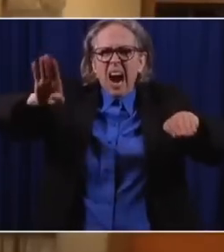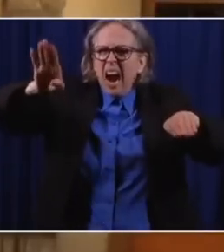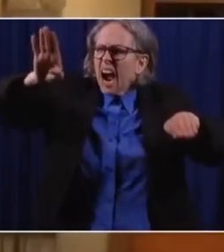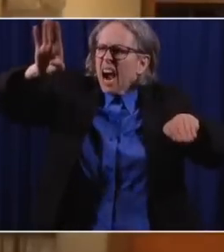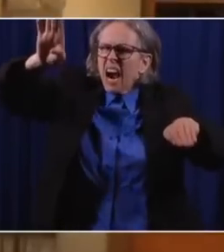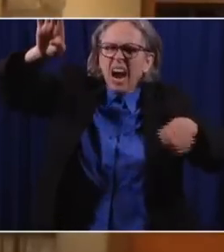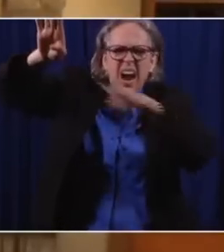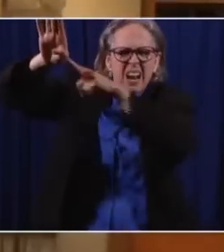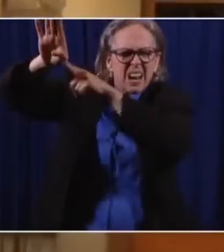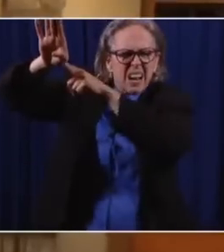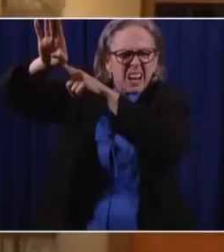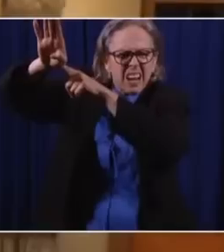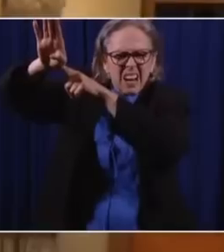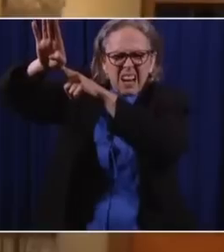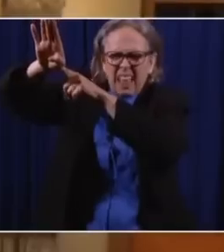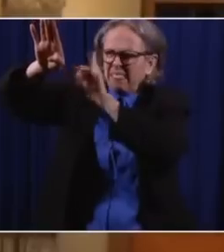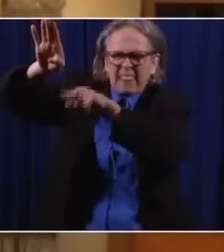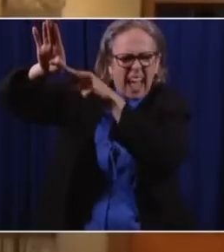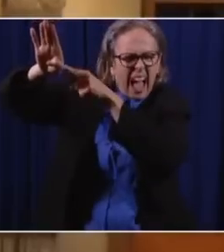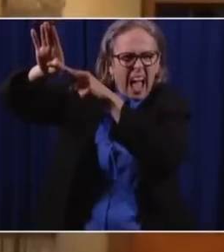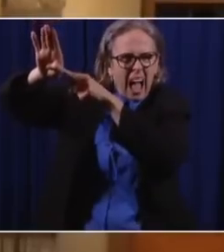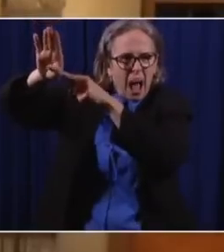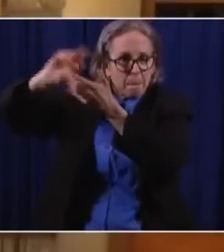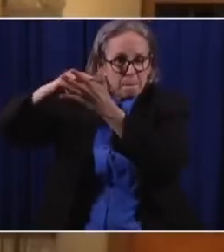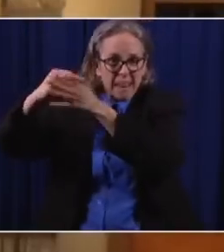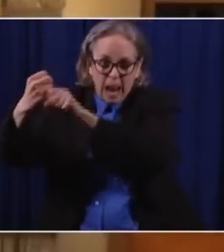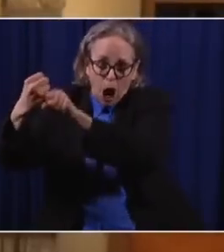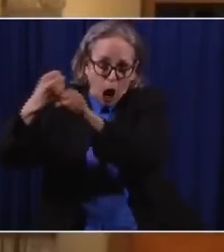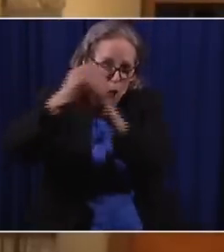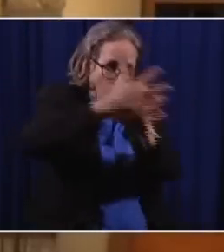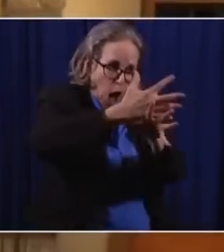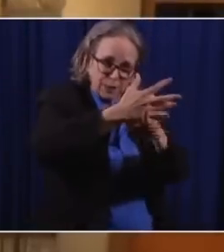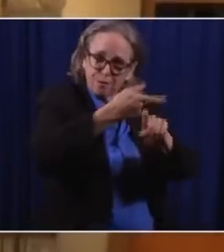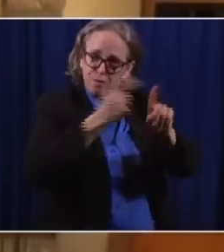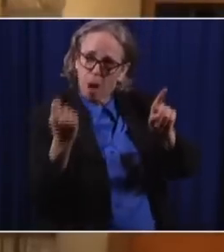caused just by the increase in testing.